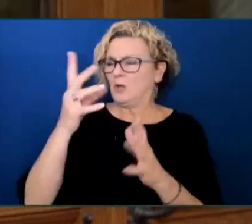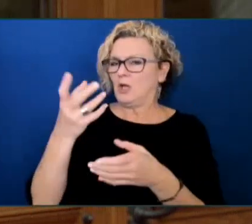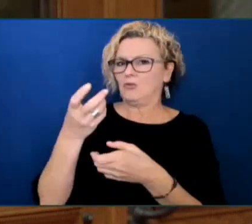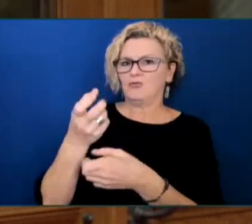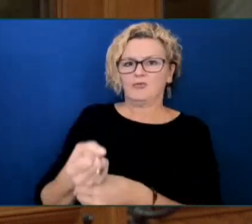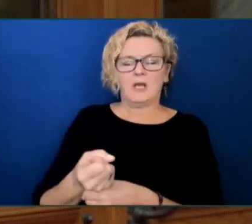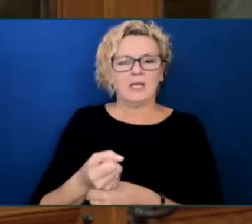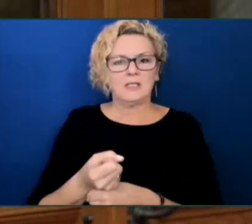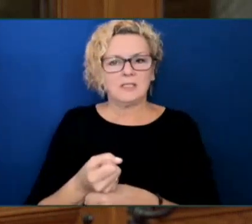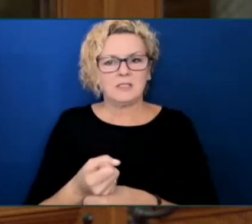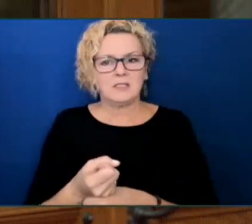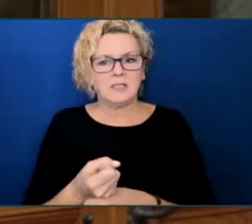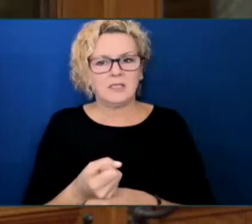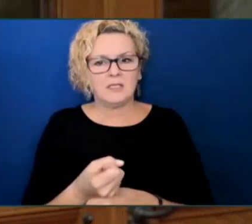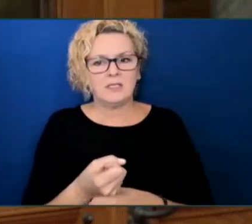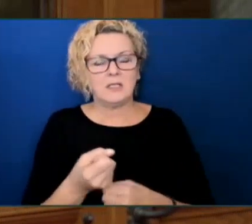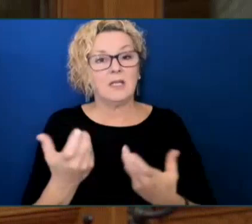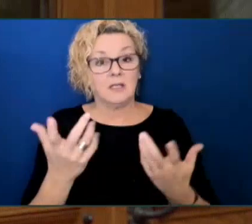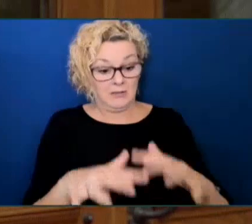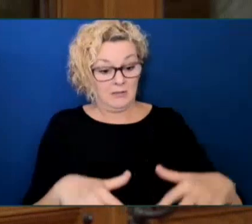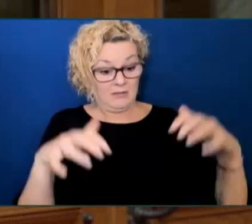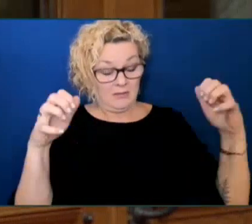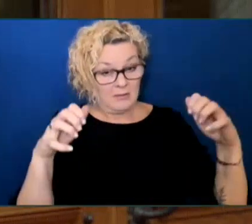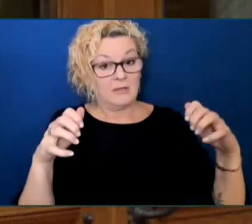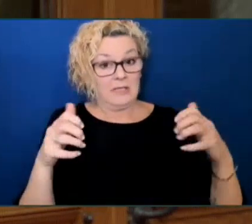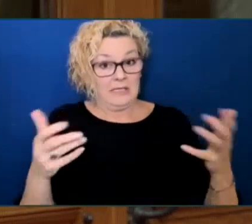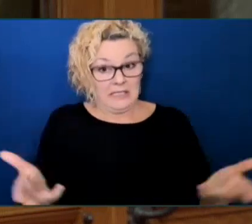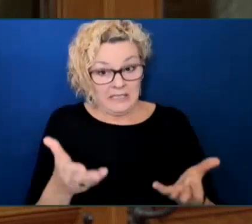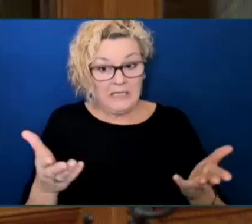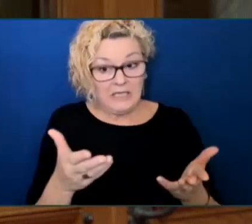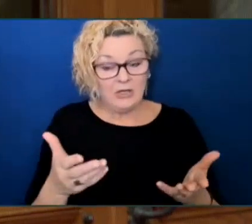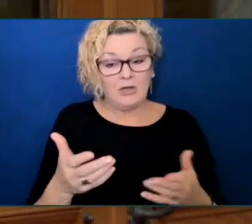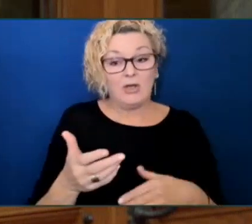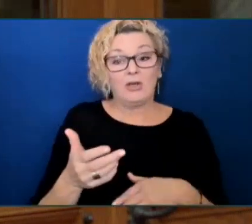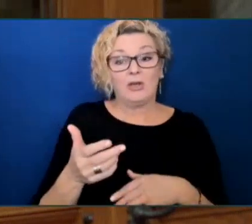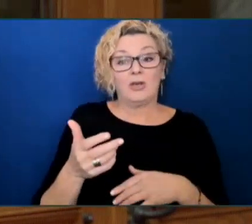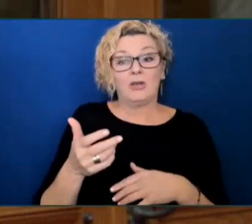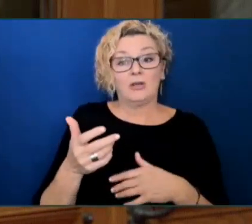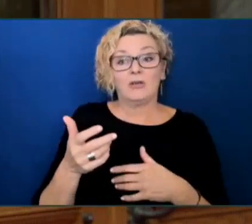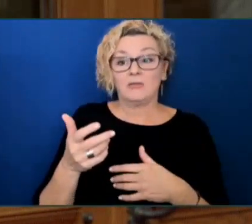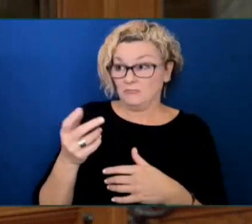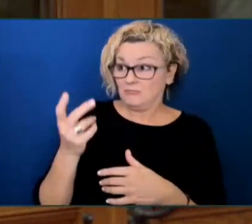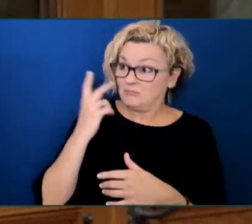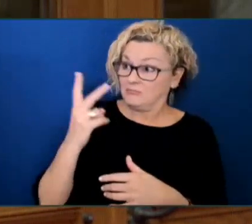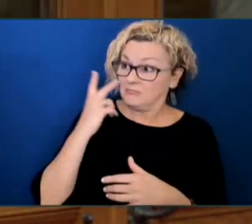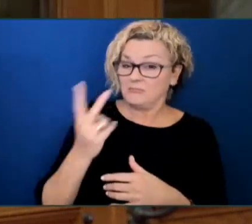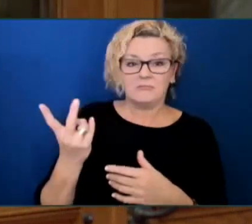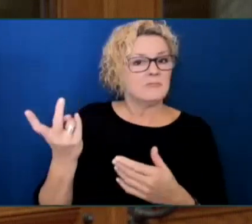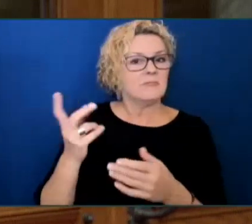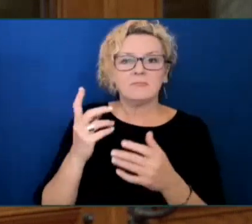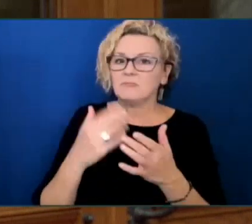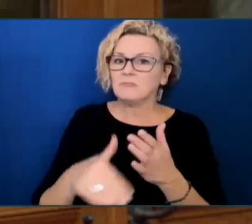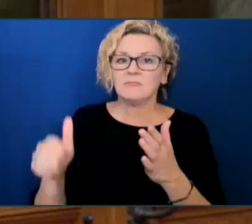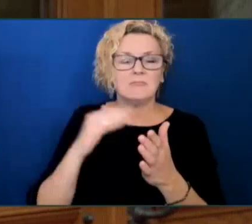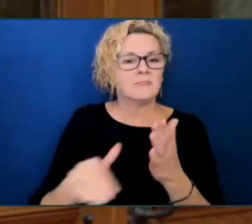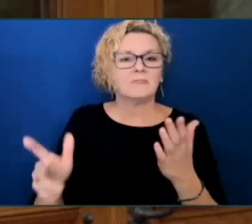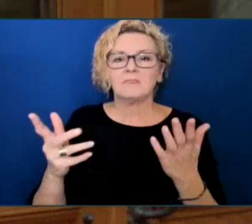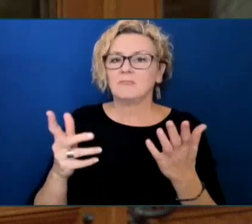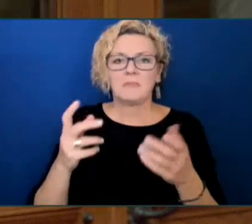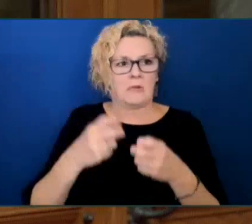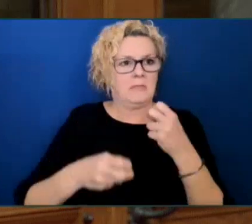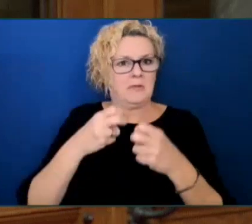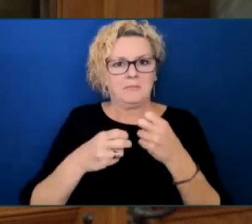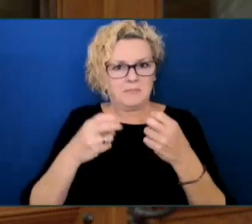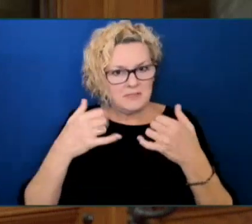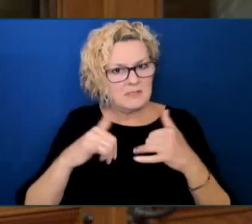the recommendations, and yet we are still seeing the same heartbreaking results year over year. The ministry and